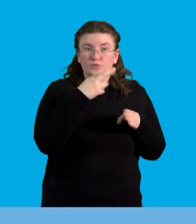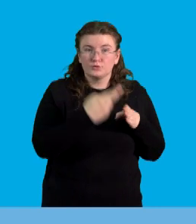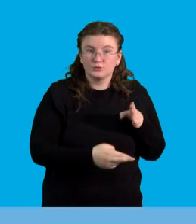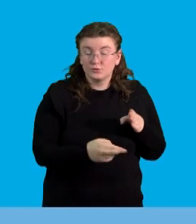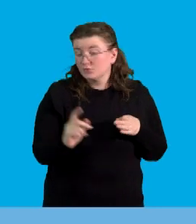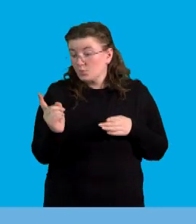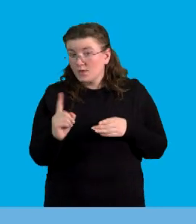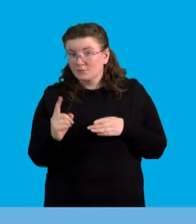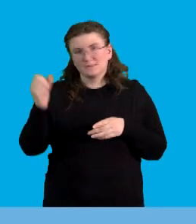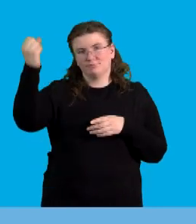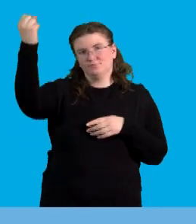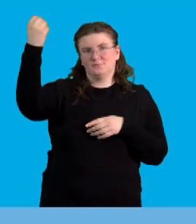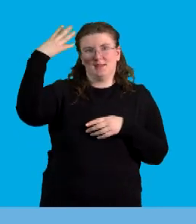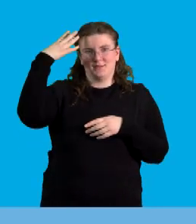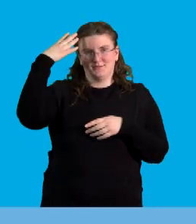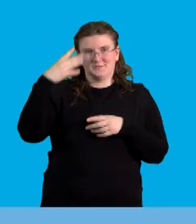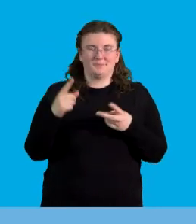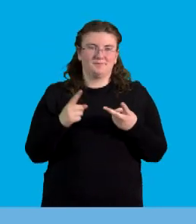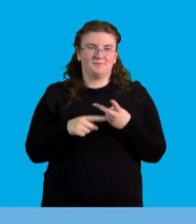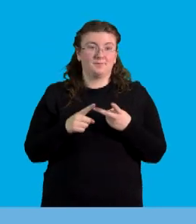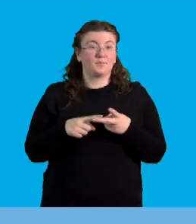and the wasted